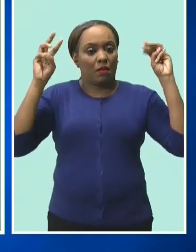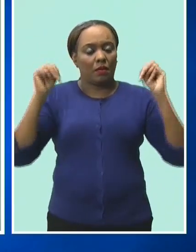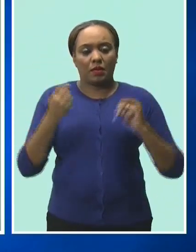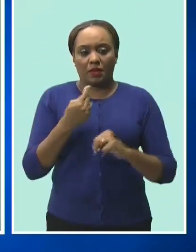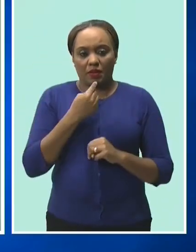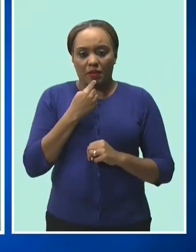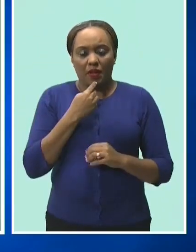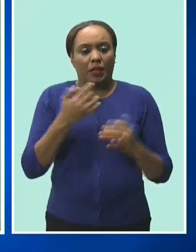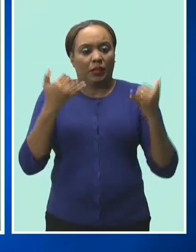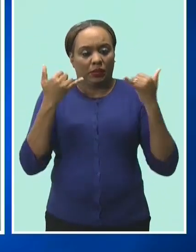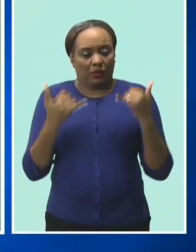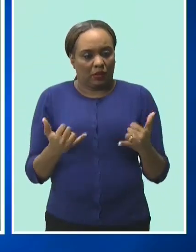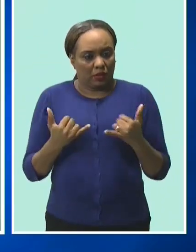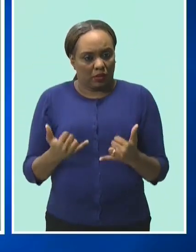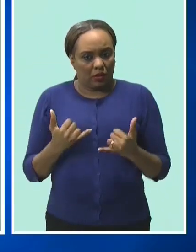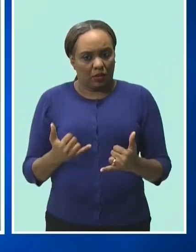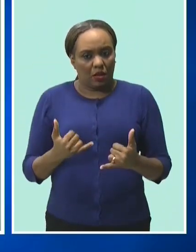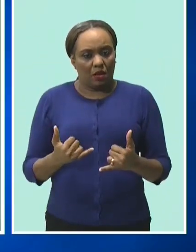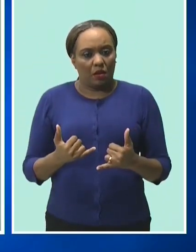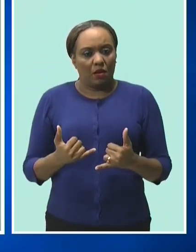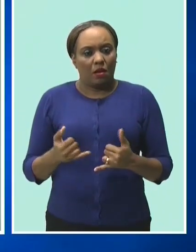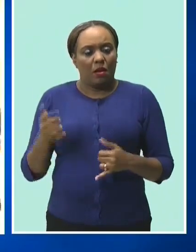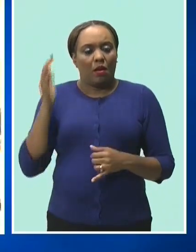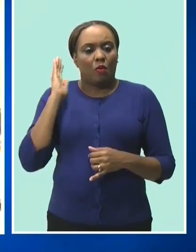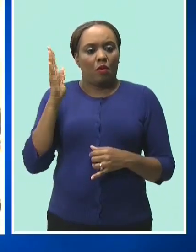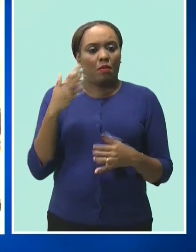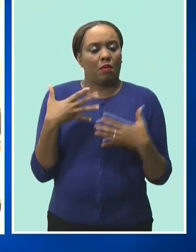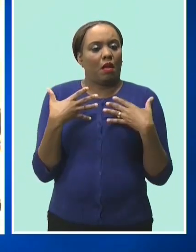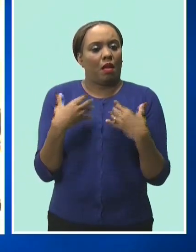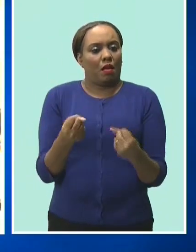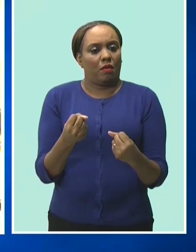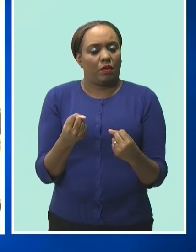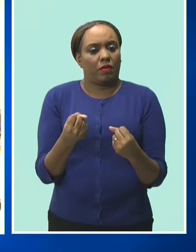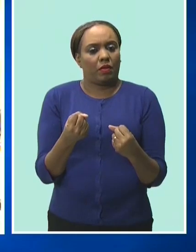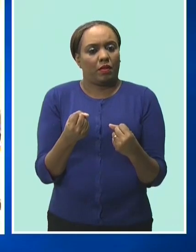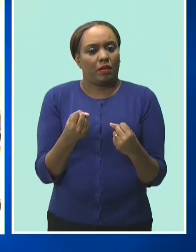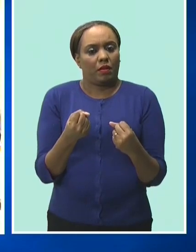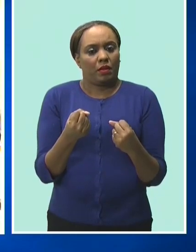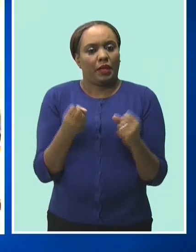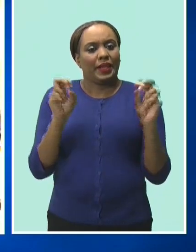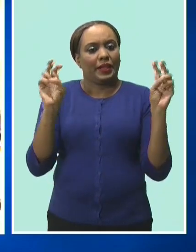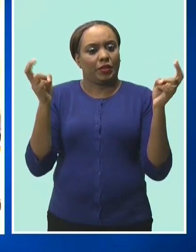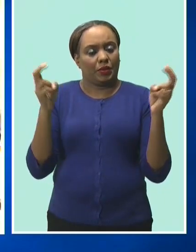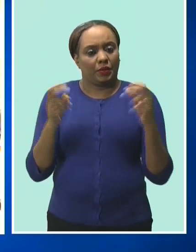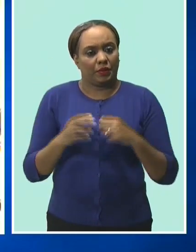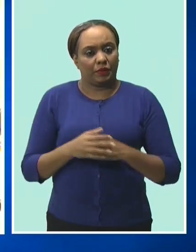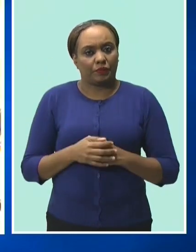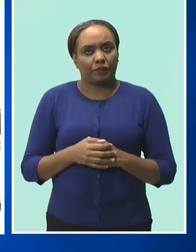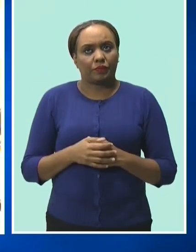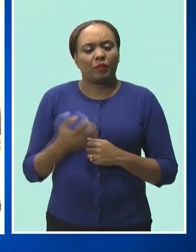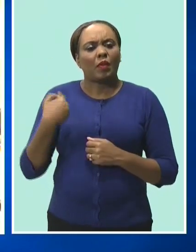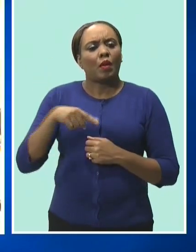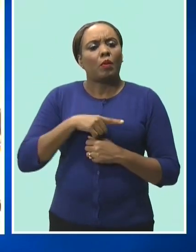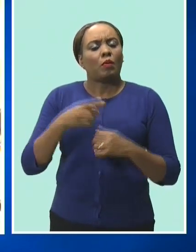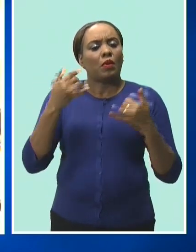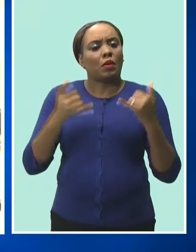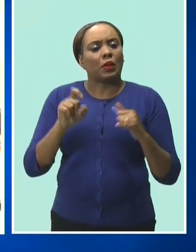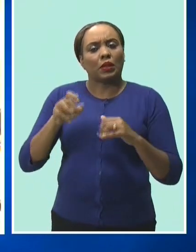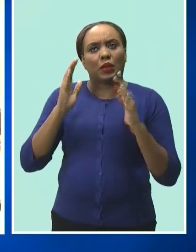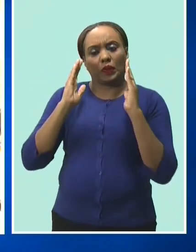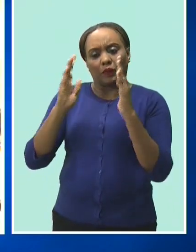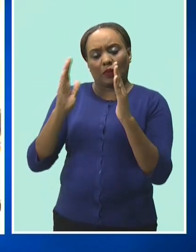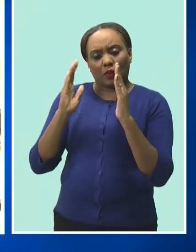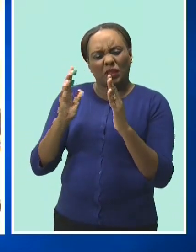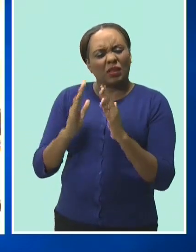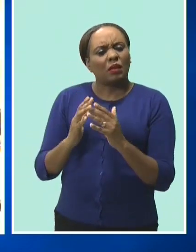treated as a public health issue. We now need to focus in a proactive way, seeking to get to the root